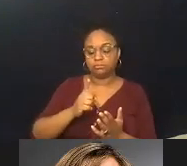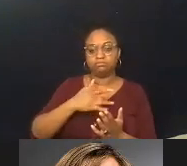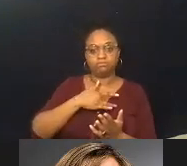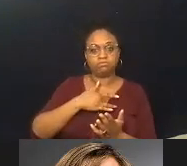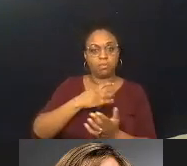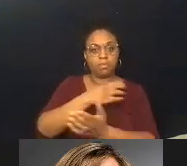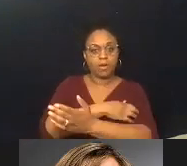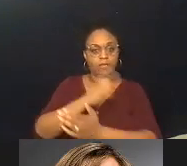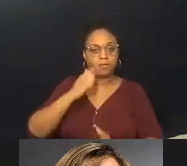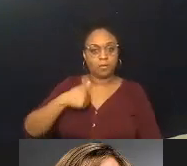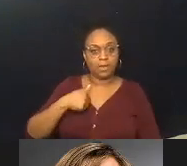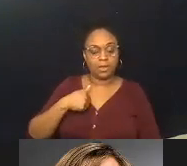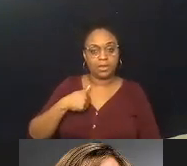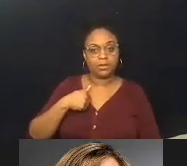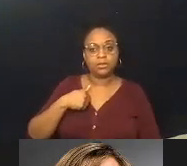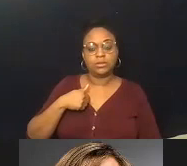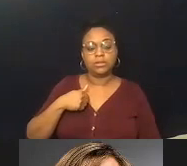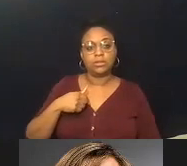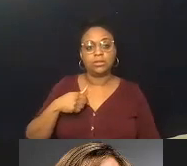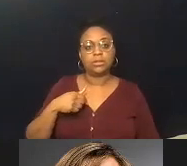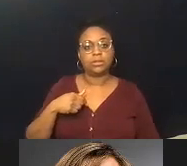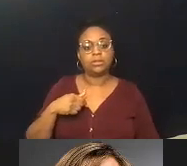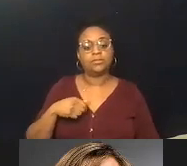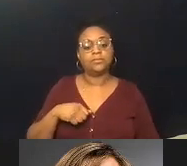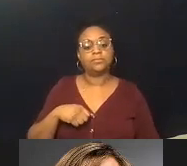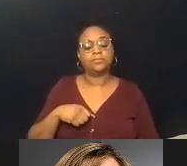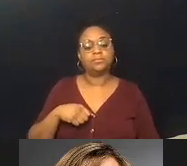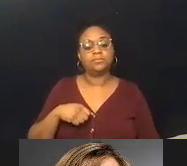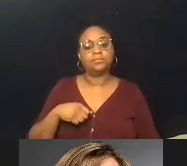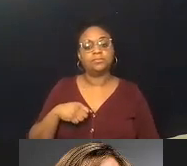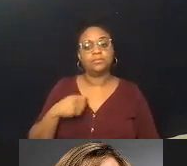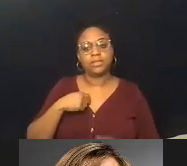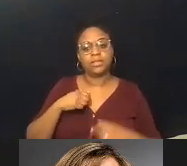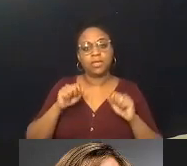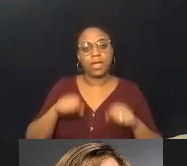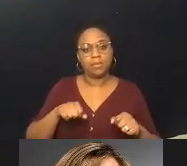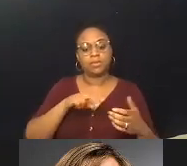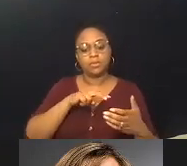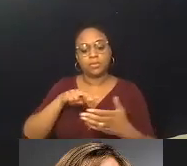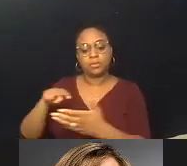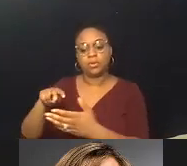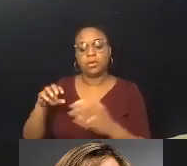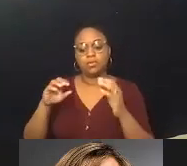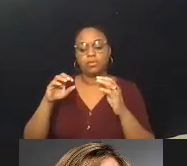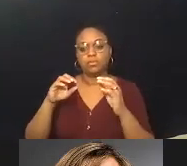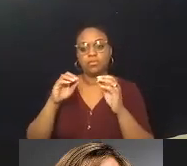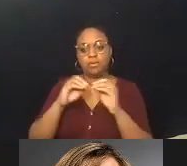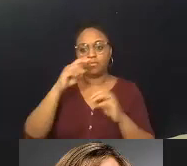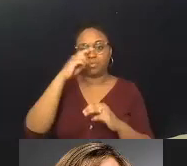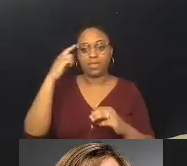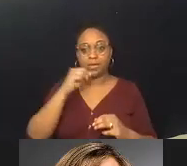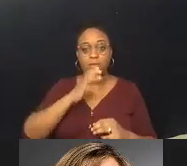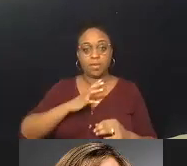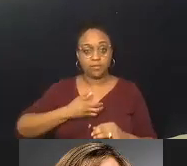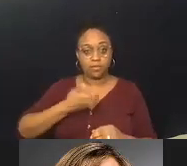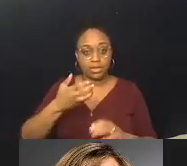for me in hearing more of a Black woman's voice and how Black women have played a role in feminism and how